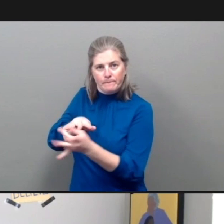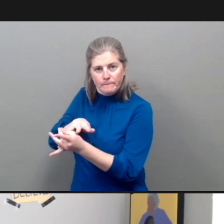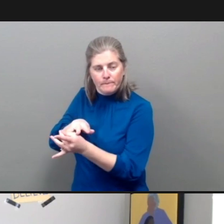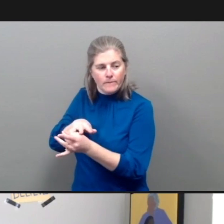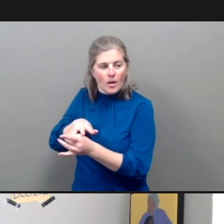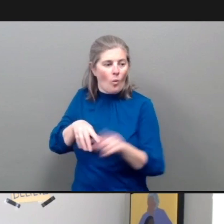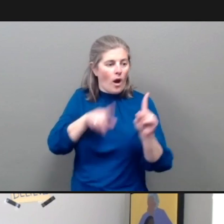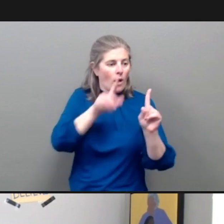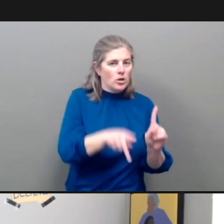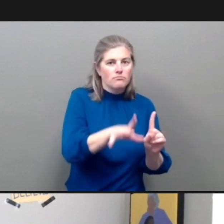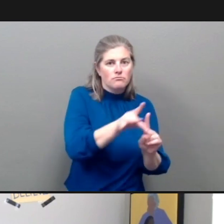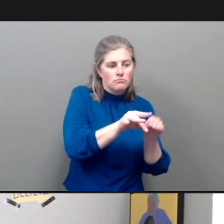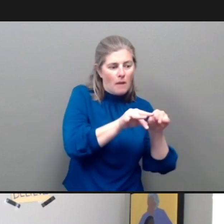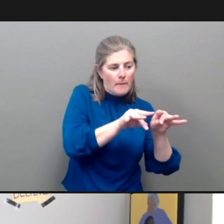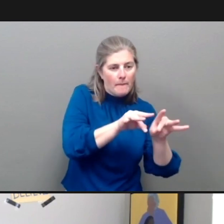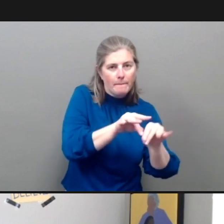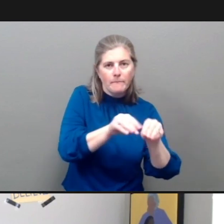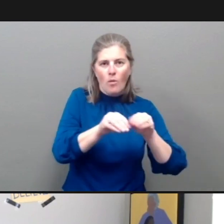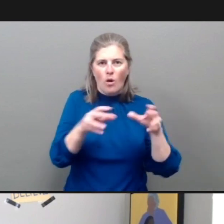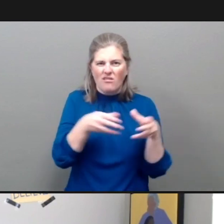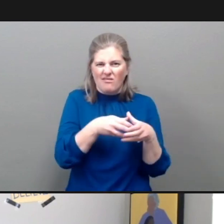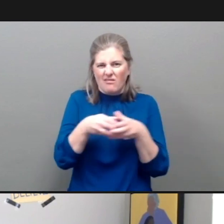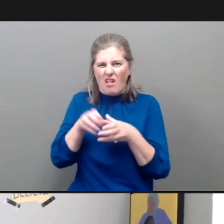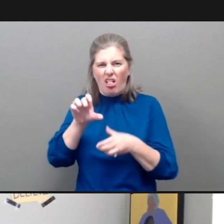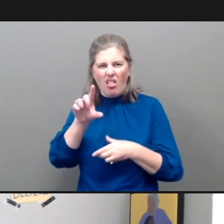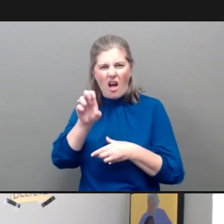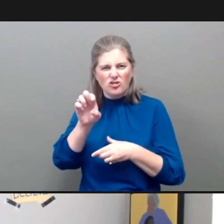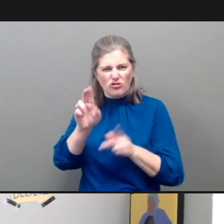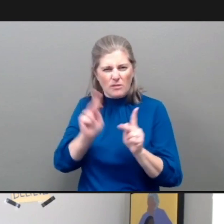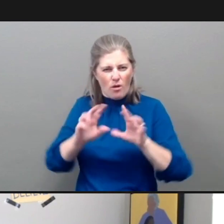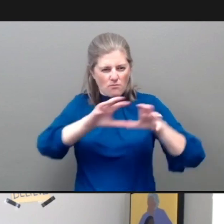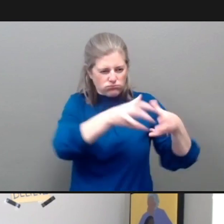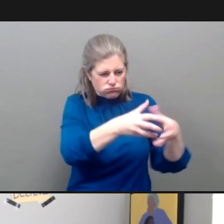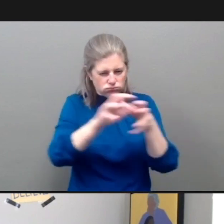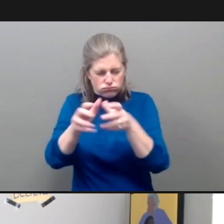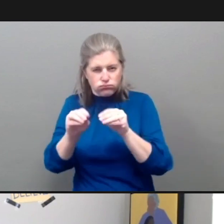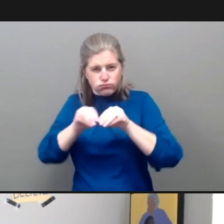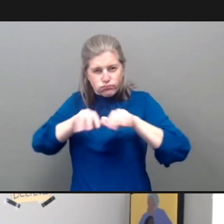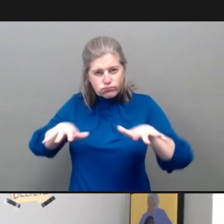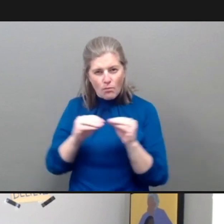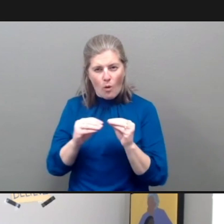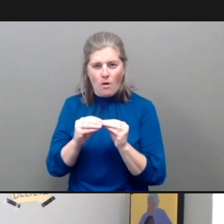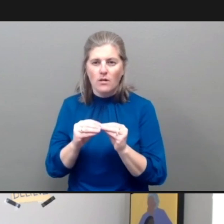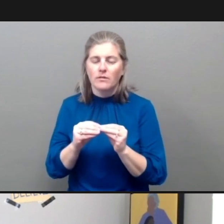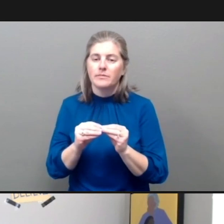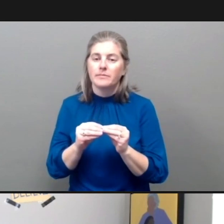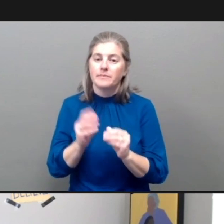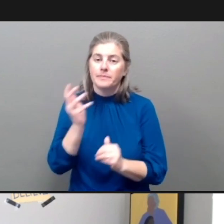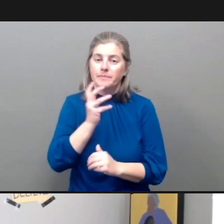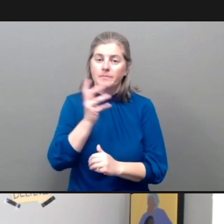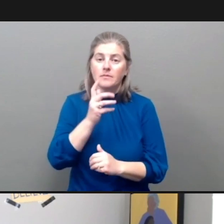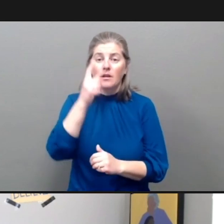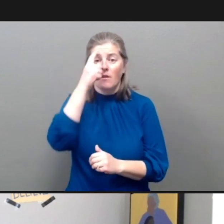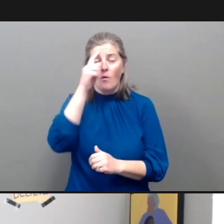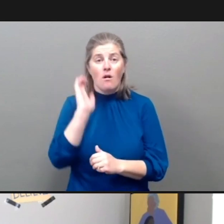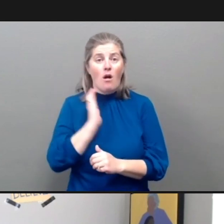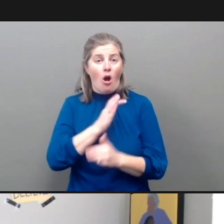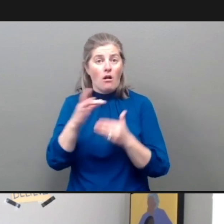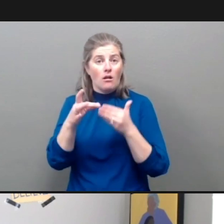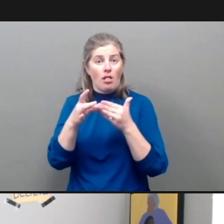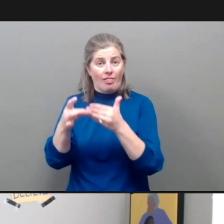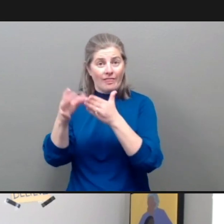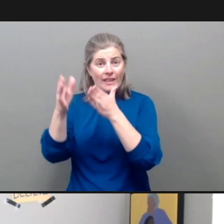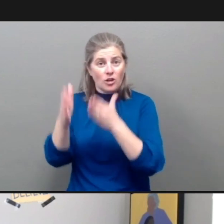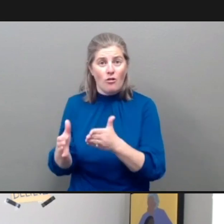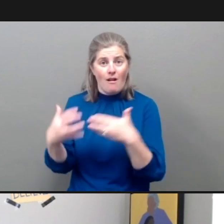who are spending time together getting the virus. Out of respect for our beleaguered